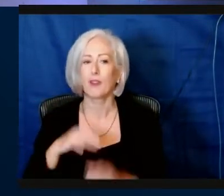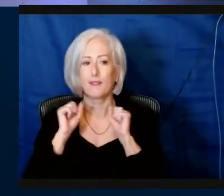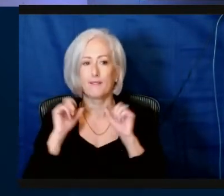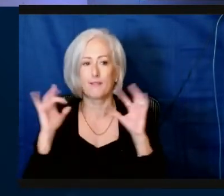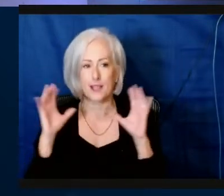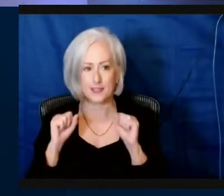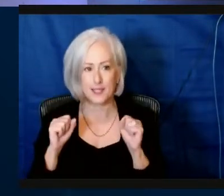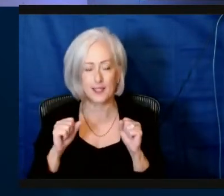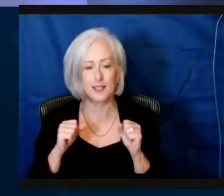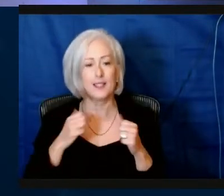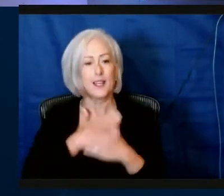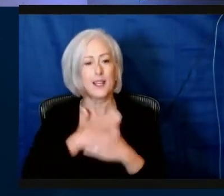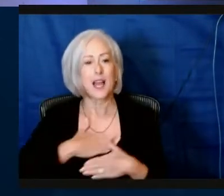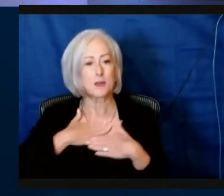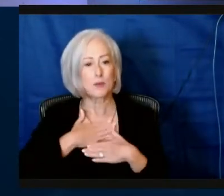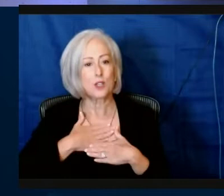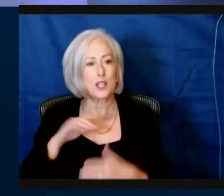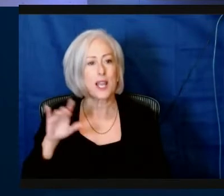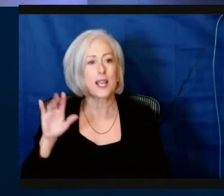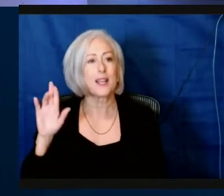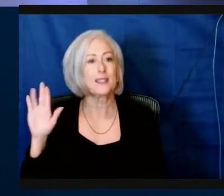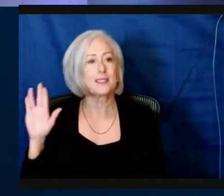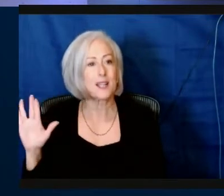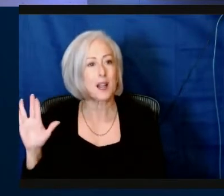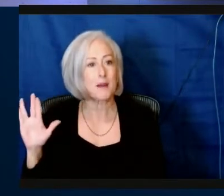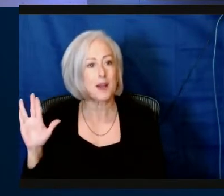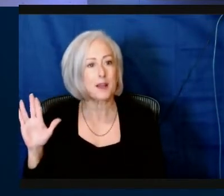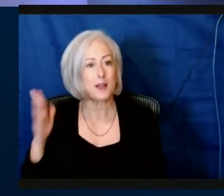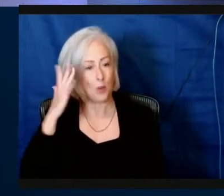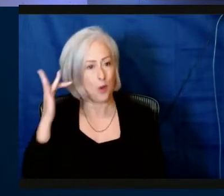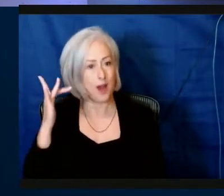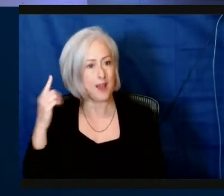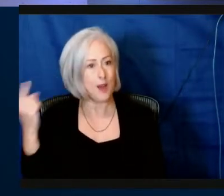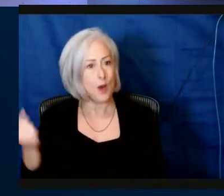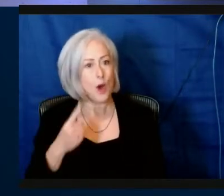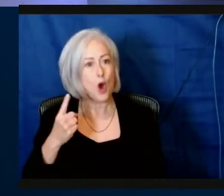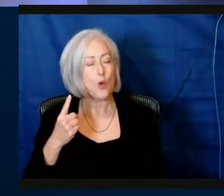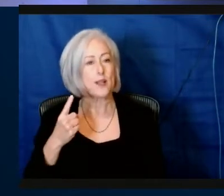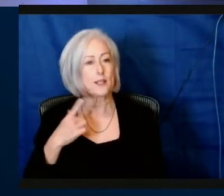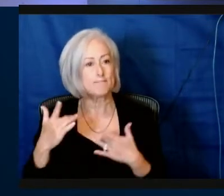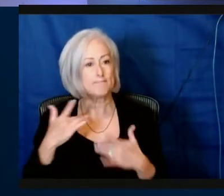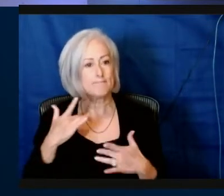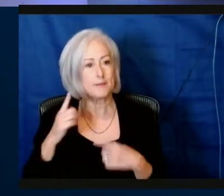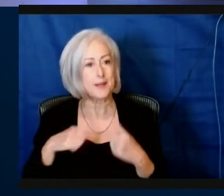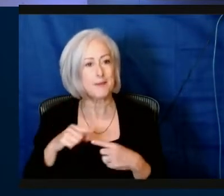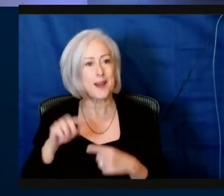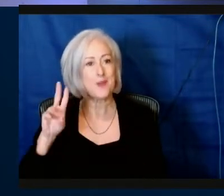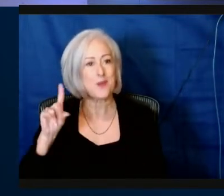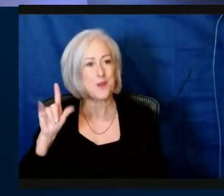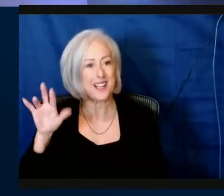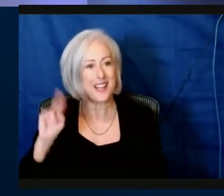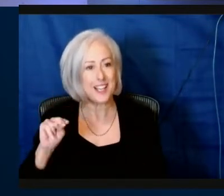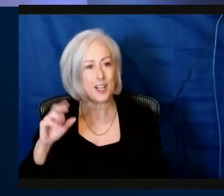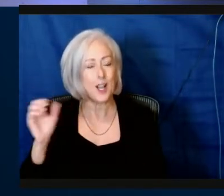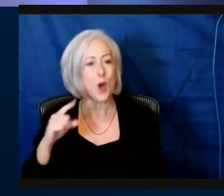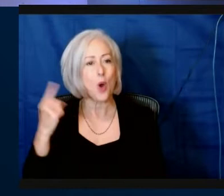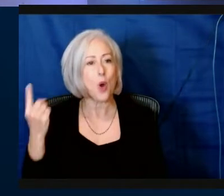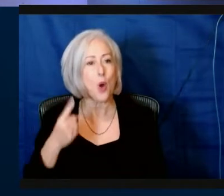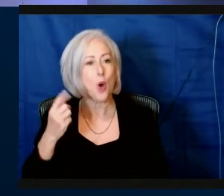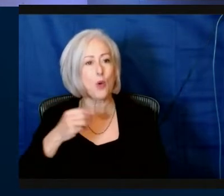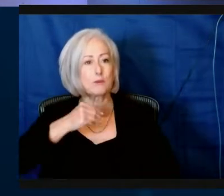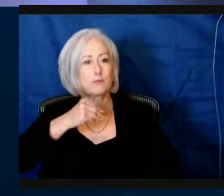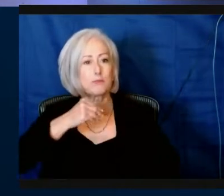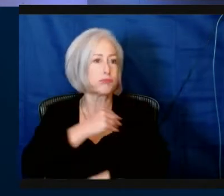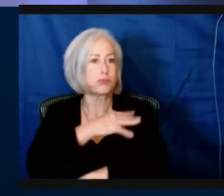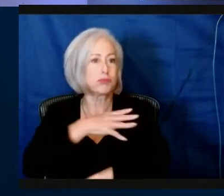malady, first of all, they always did worry about radiation, and Dr. McCoy was always zapping people in the arm so that they could be protected against